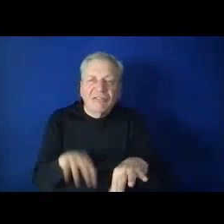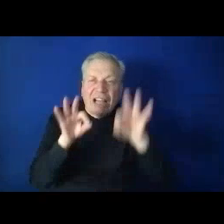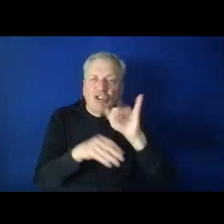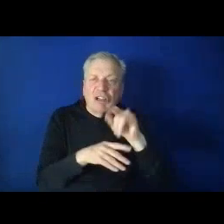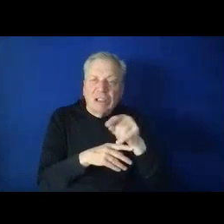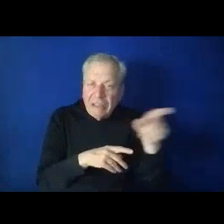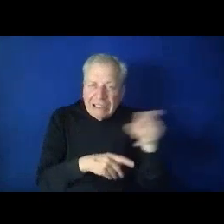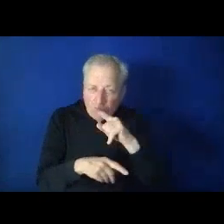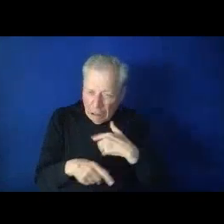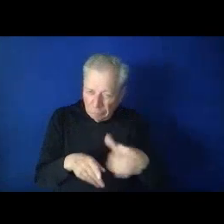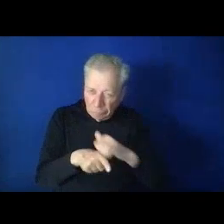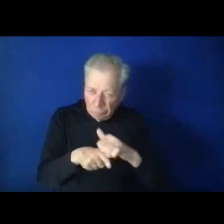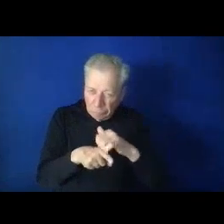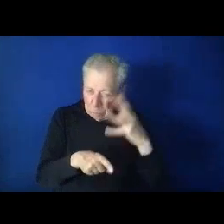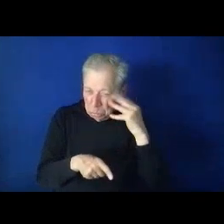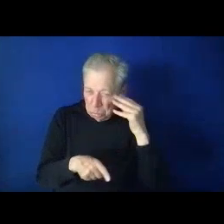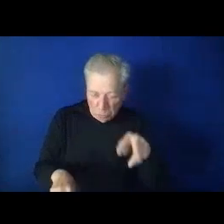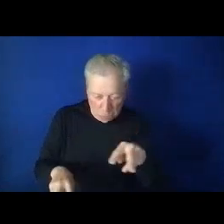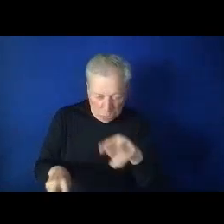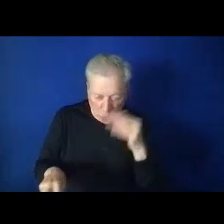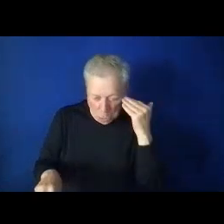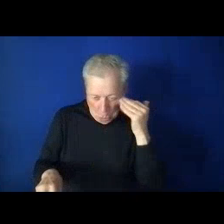trained eyes looking on it.